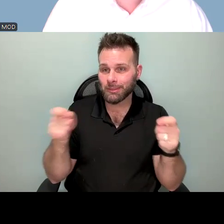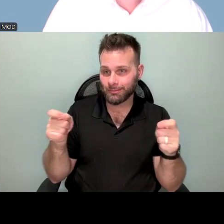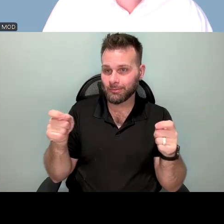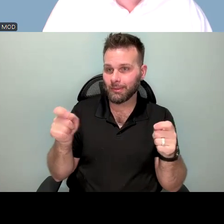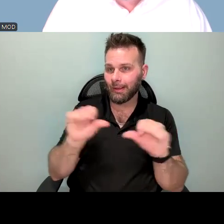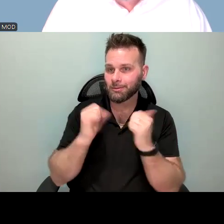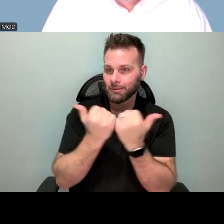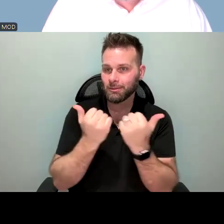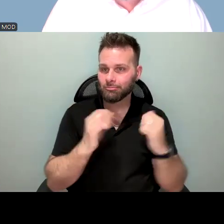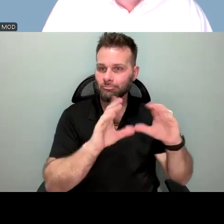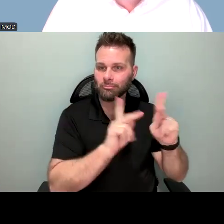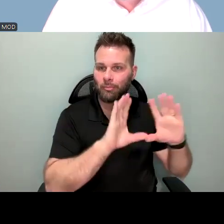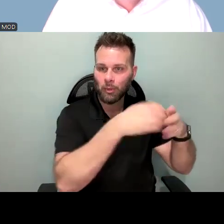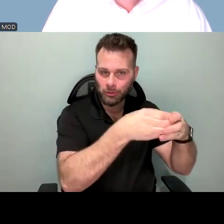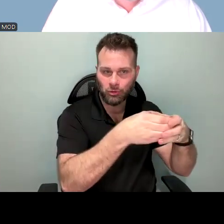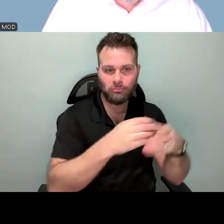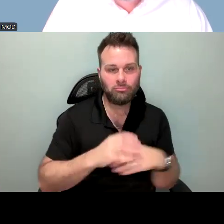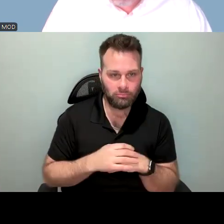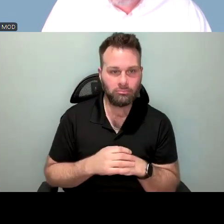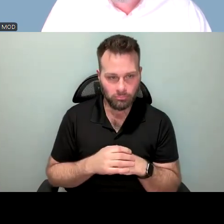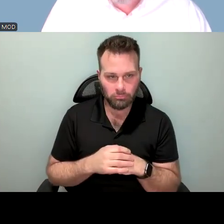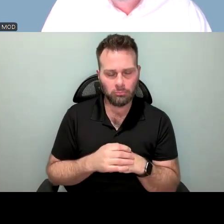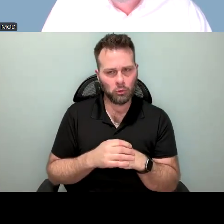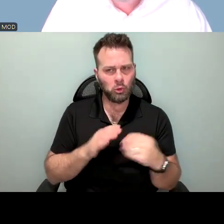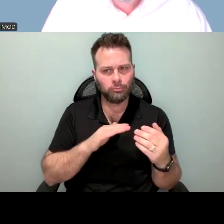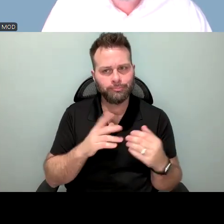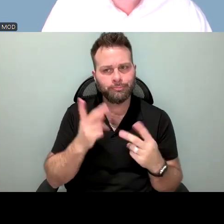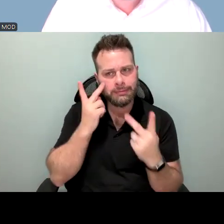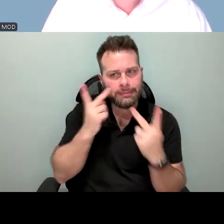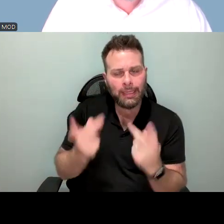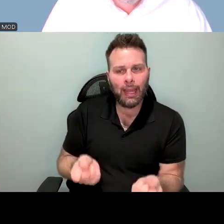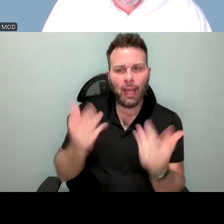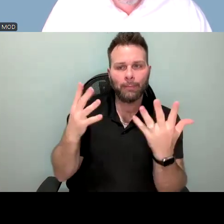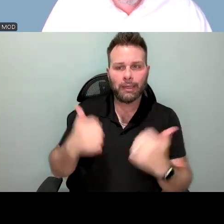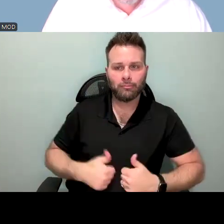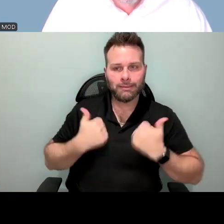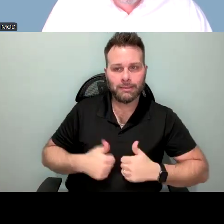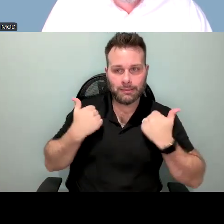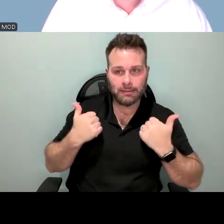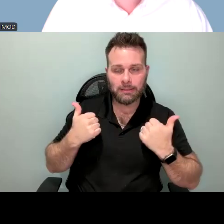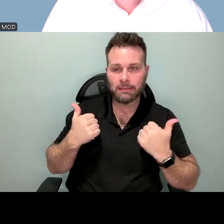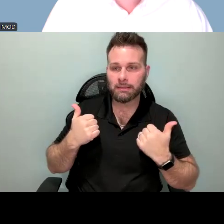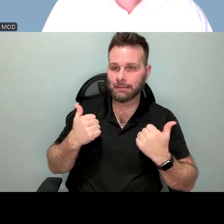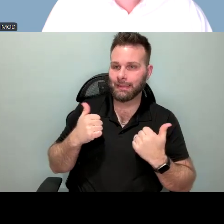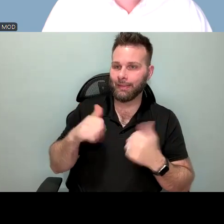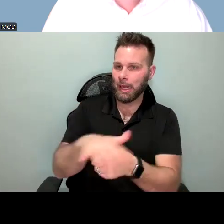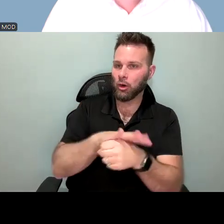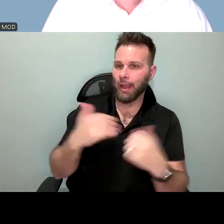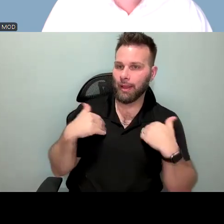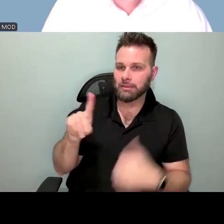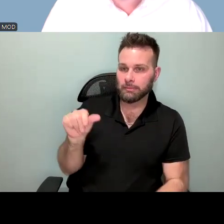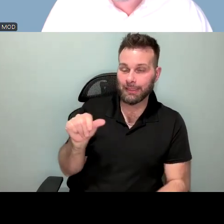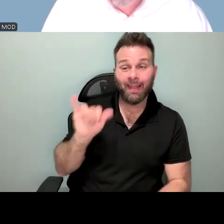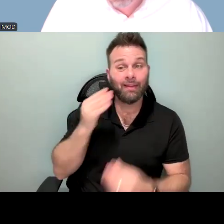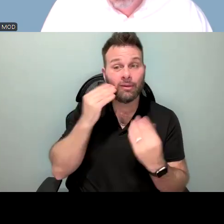map to estimate the percentage of residents with disabilities based on the 2020 census. This information is based